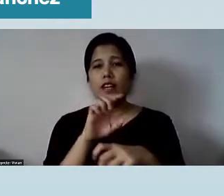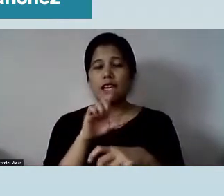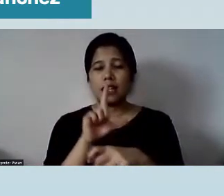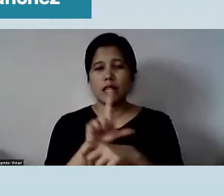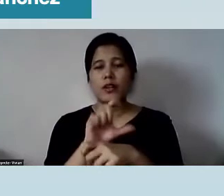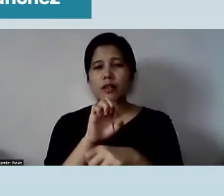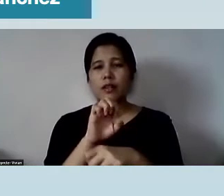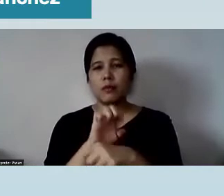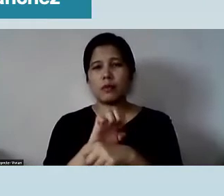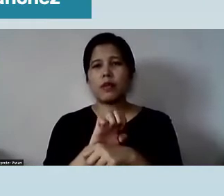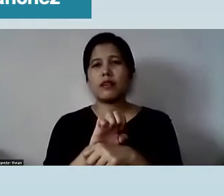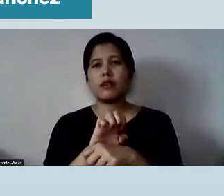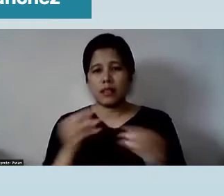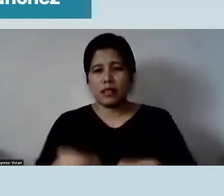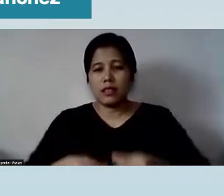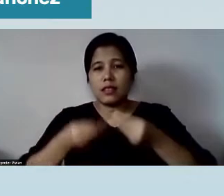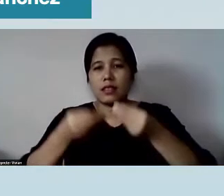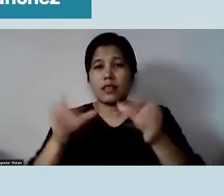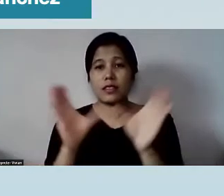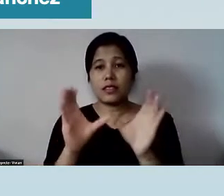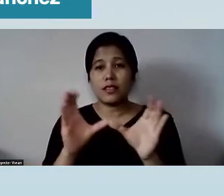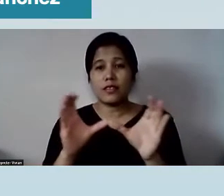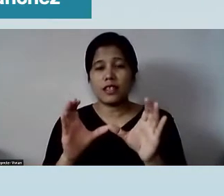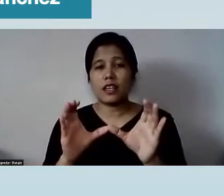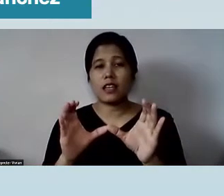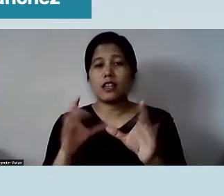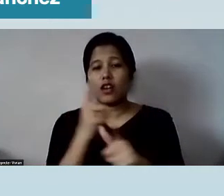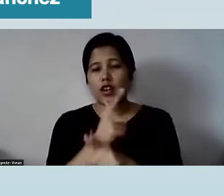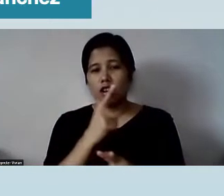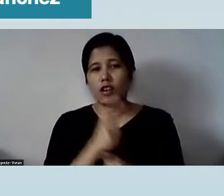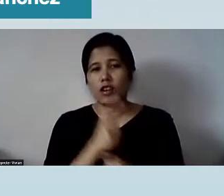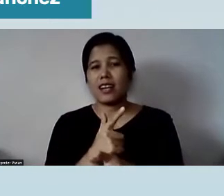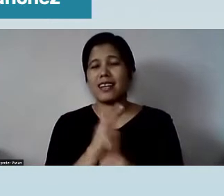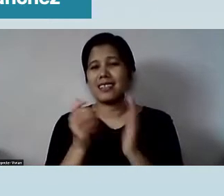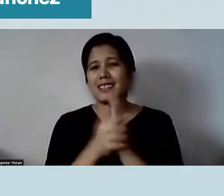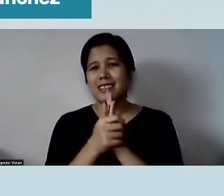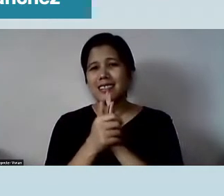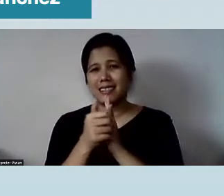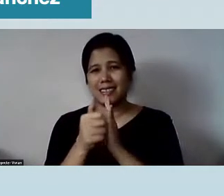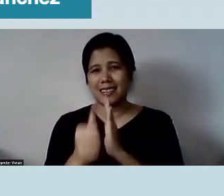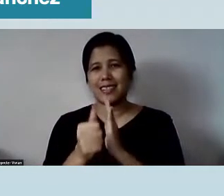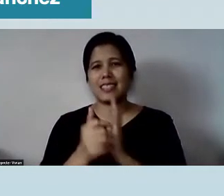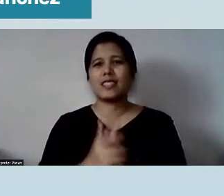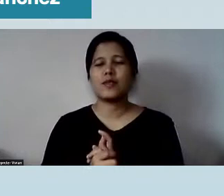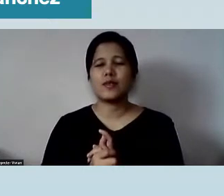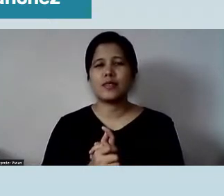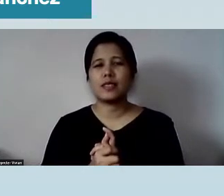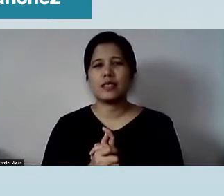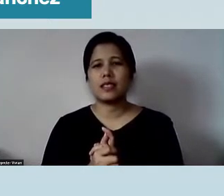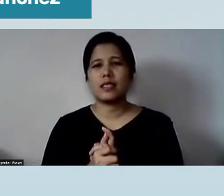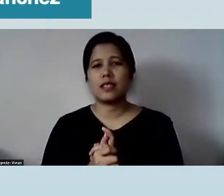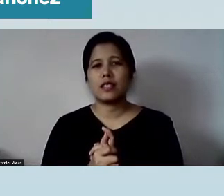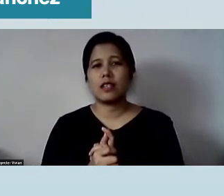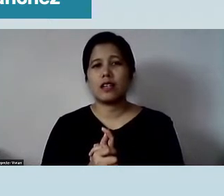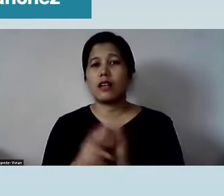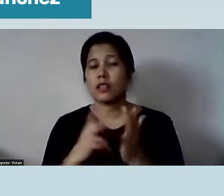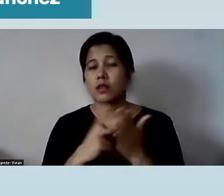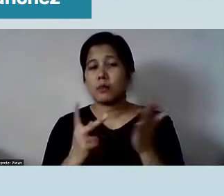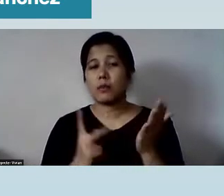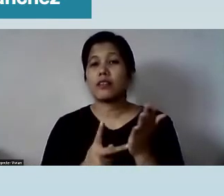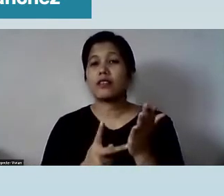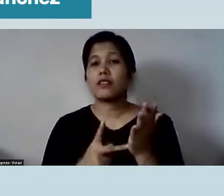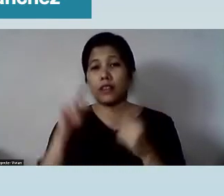the yung skills ng mga persons with disabilities. And then on the part of the